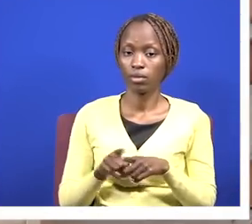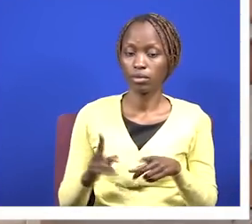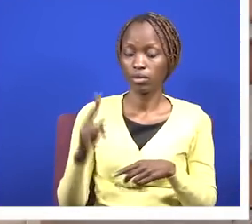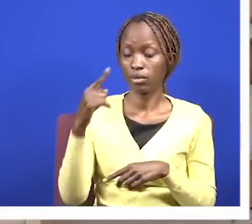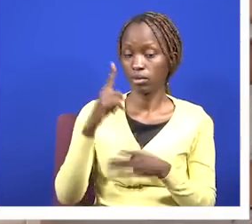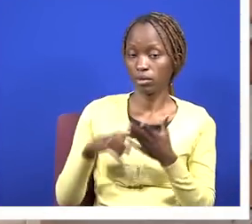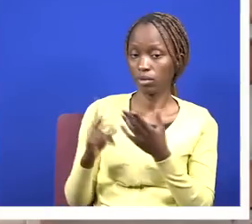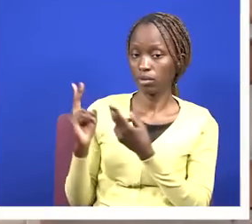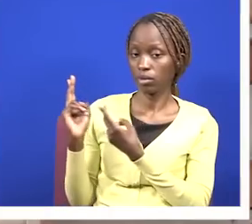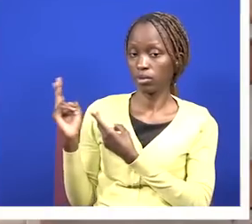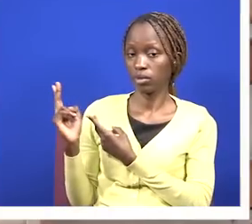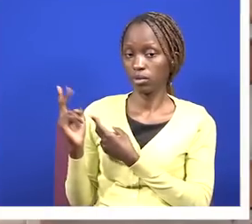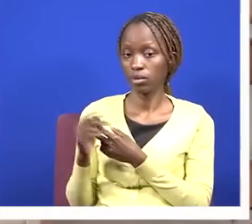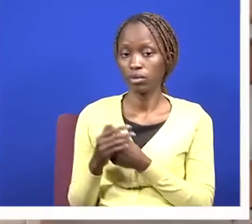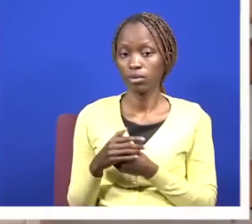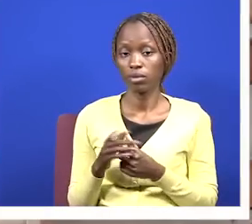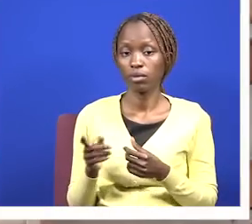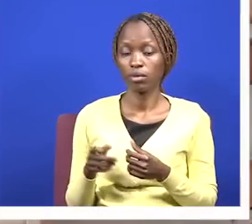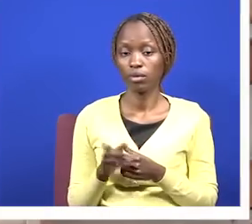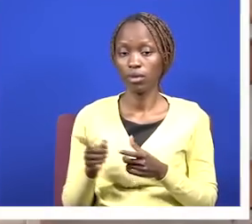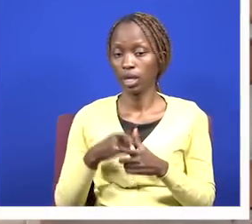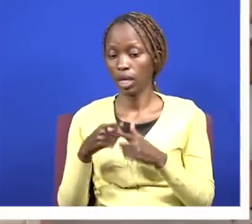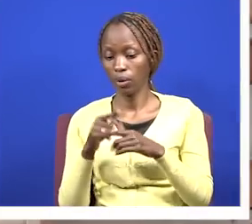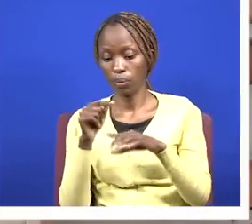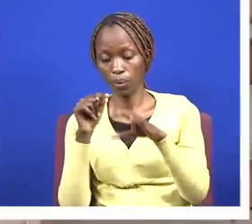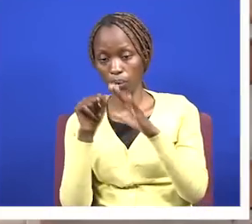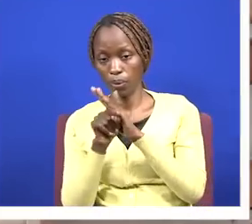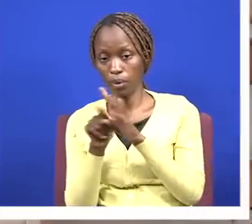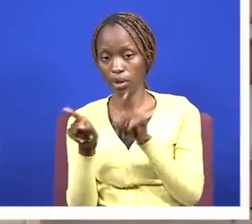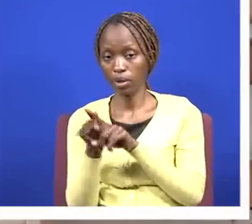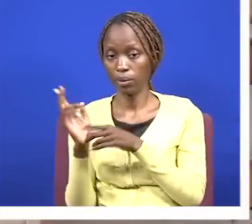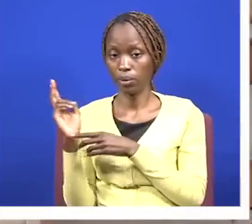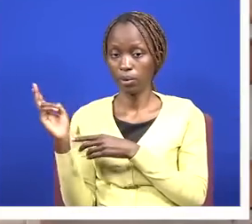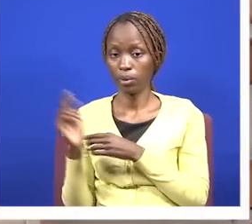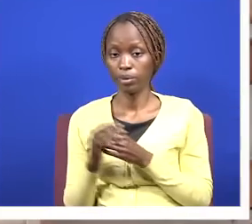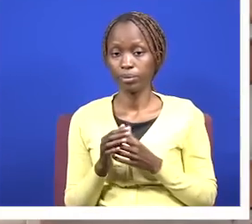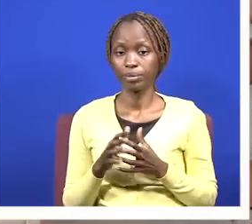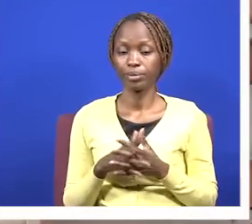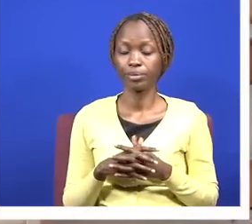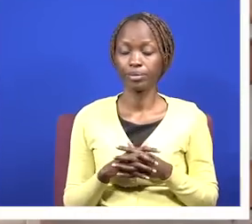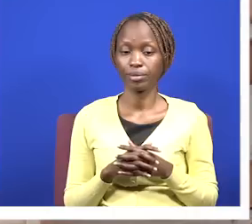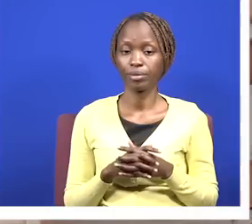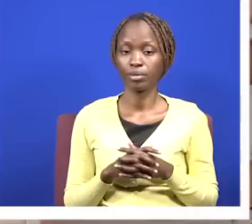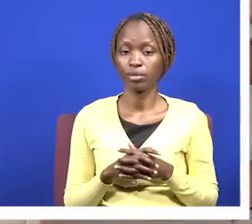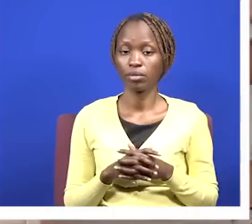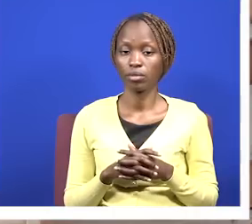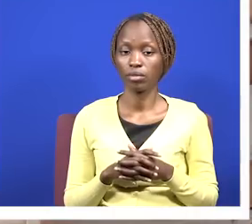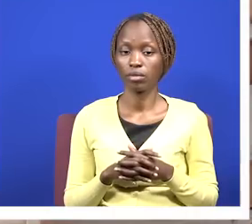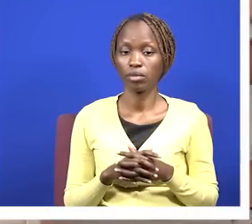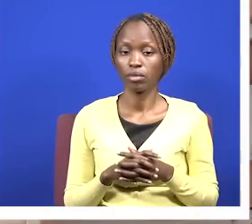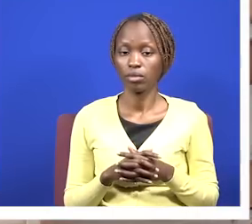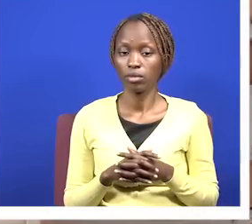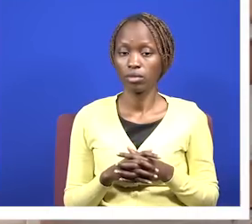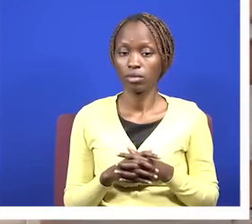tag. So once you've cut, like this is what I had for mine, make a hole, small hole at the